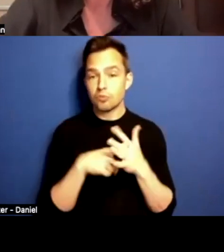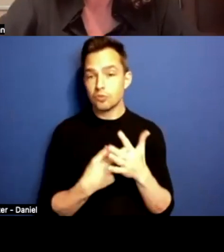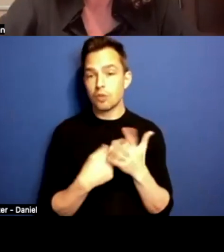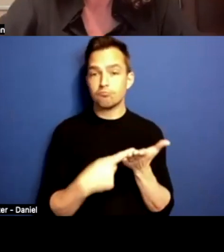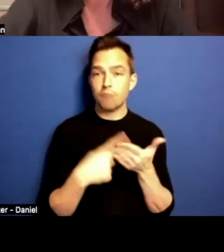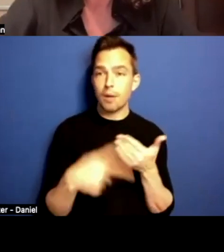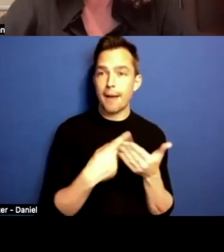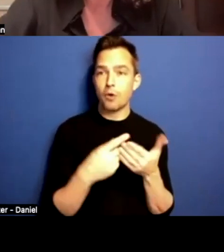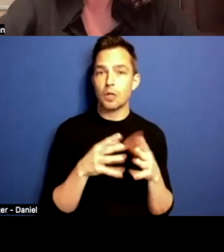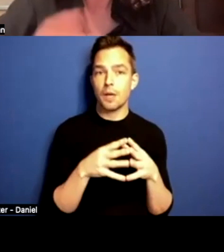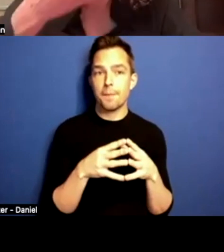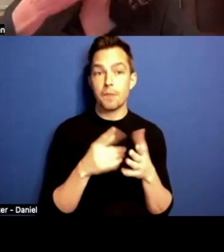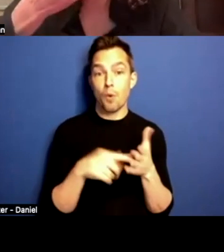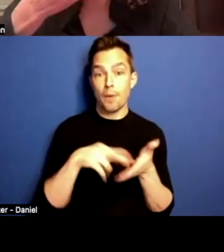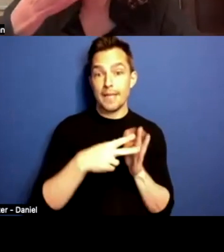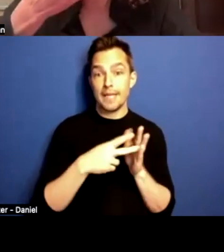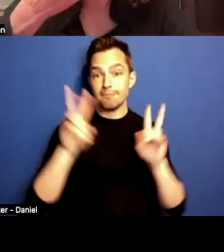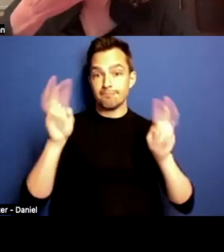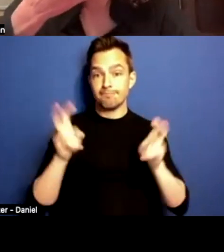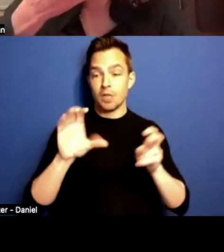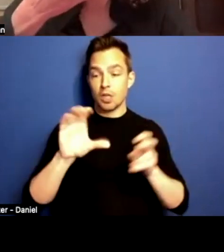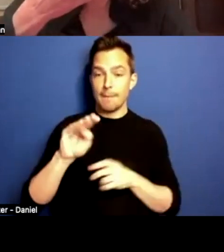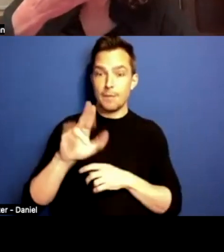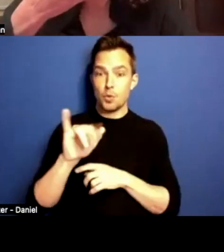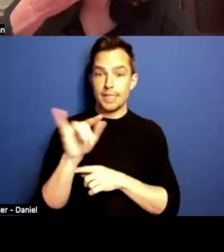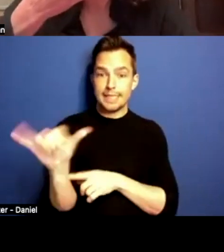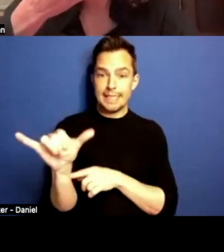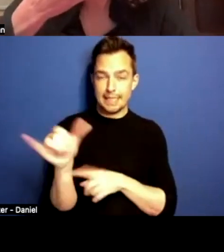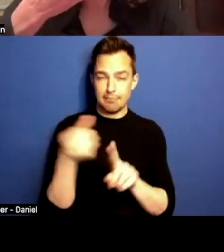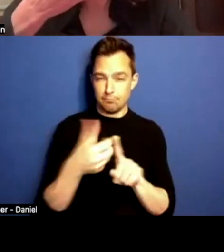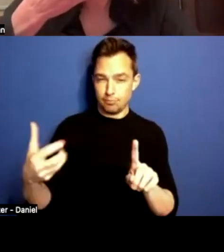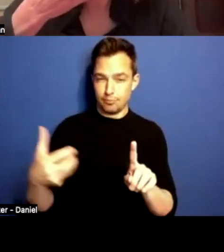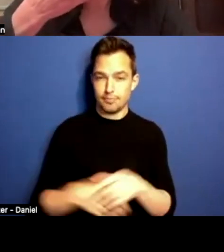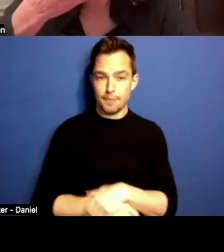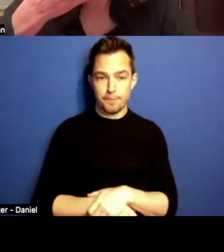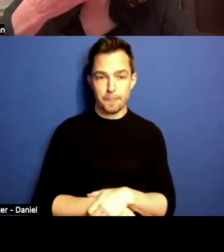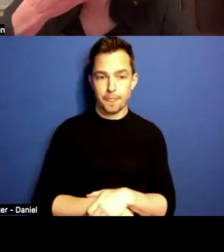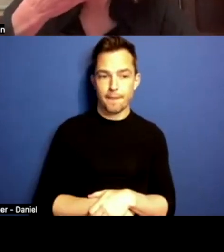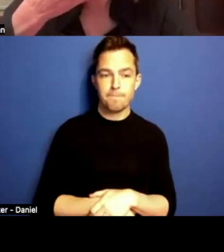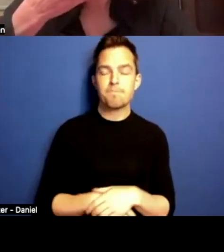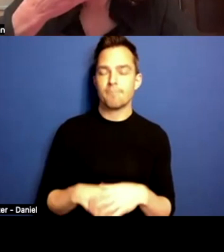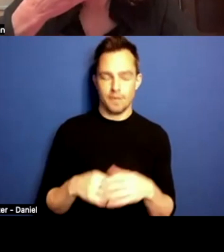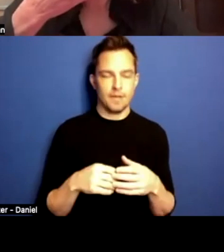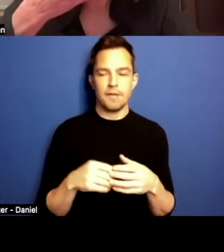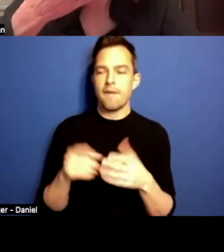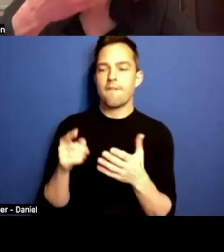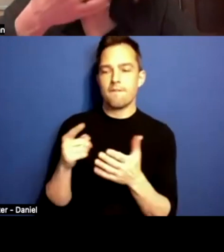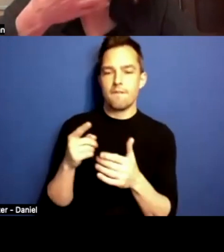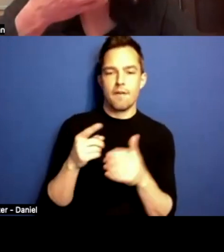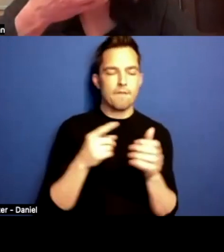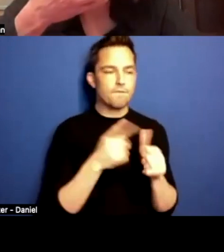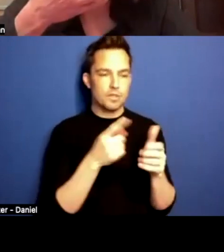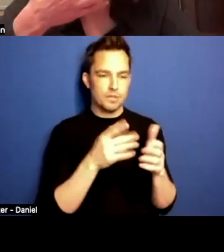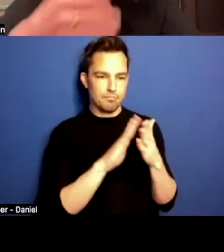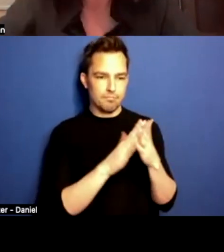bit about what we mean by community. Yeah. First and foremost, I'll offer that community for the